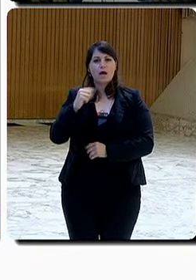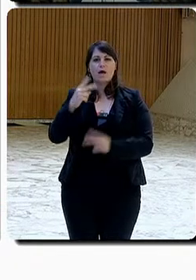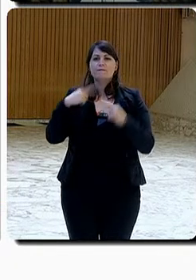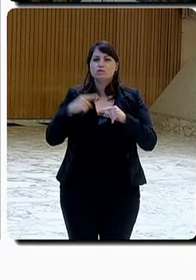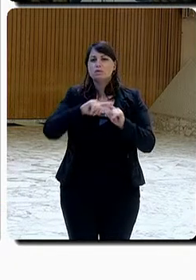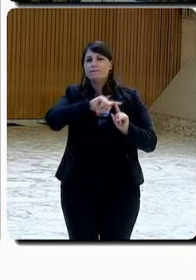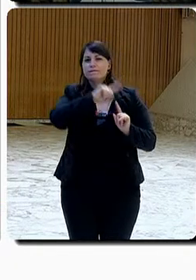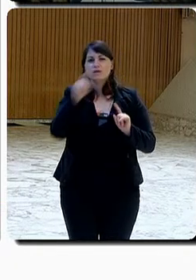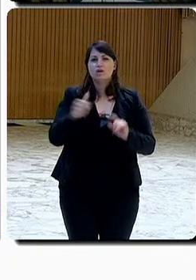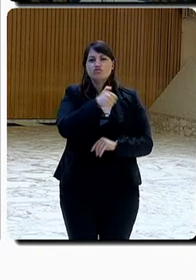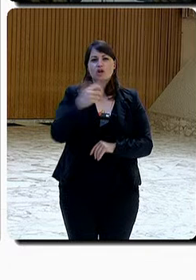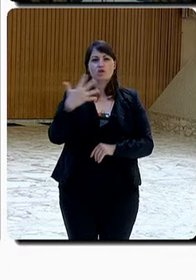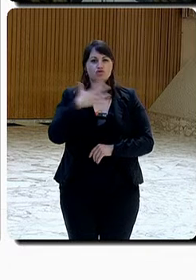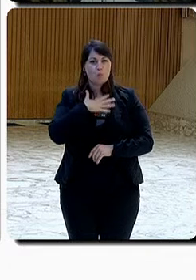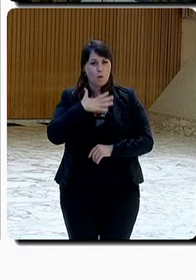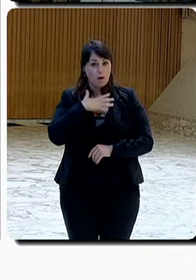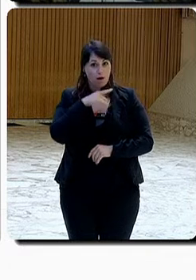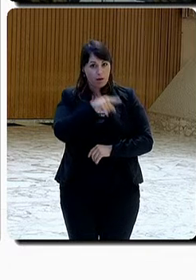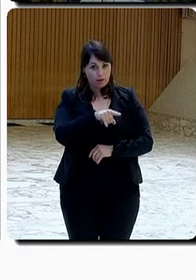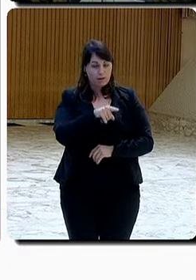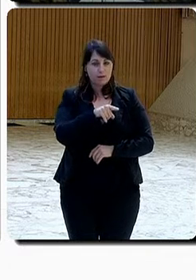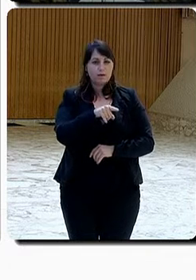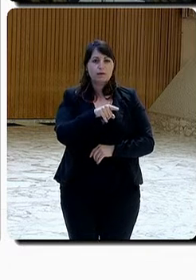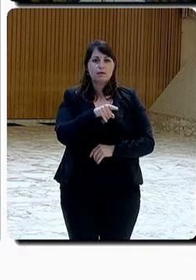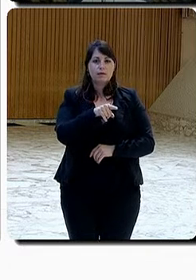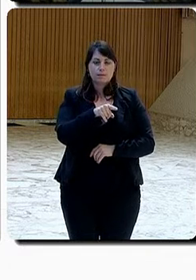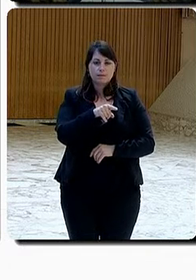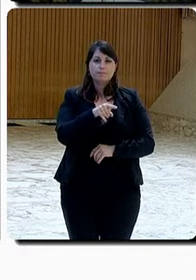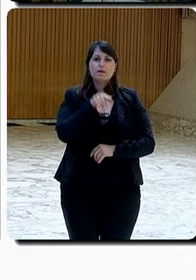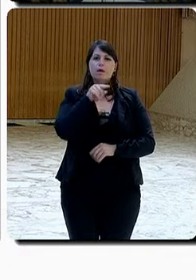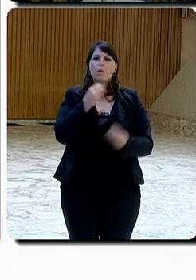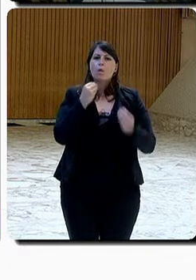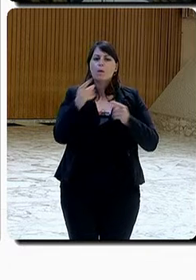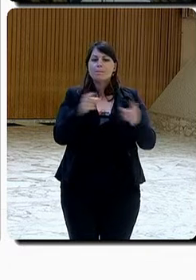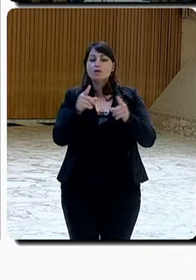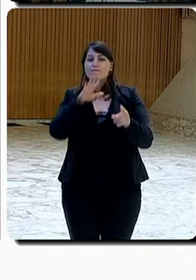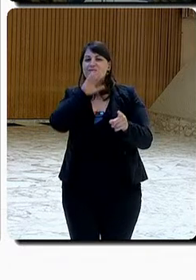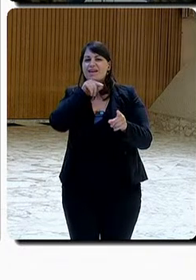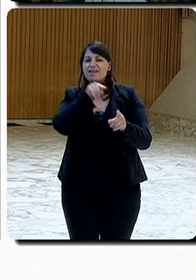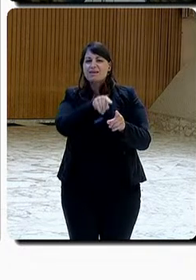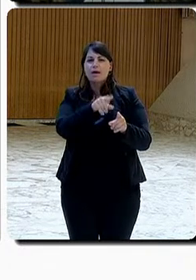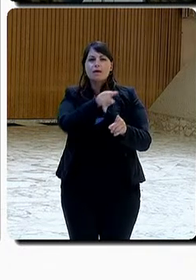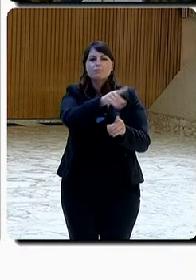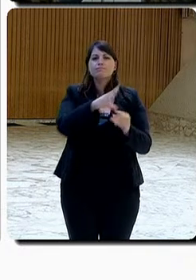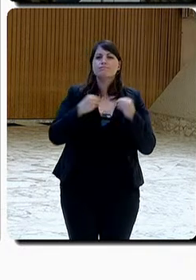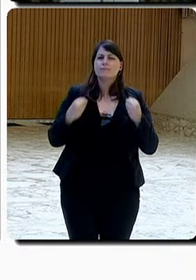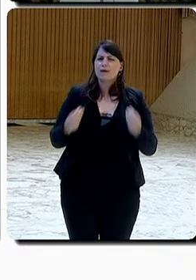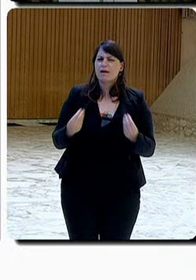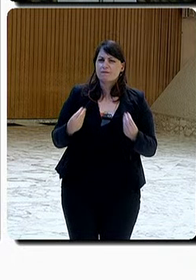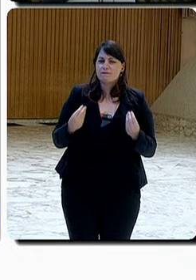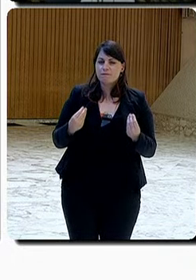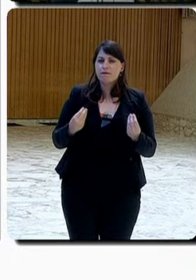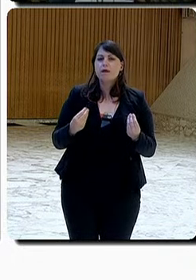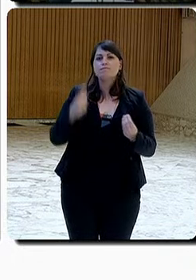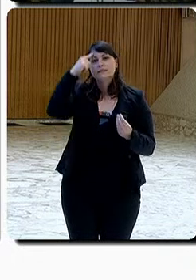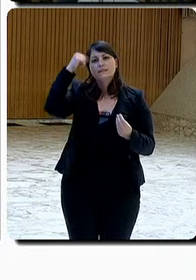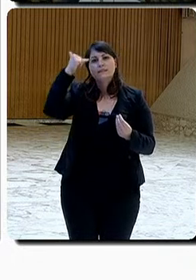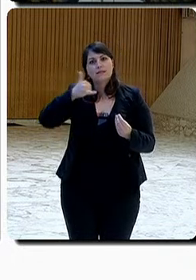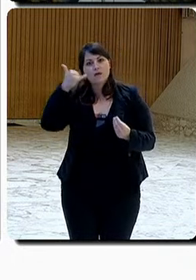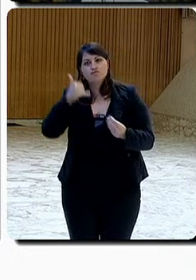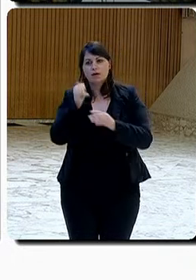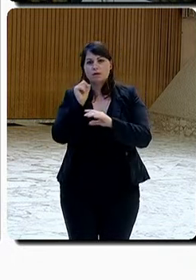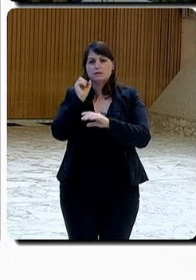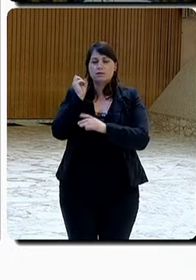105. She spent her older years giving out wisdom, telling stories, passing on the